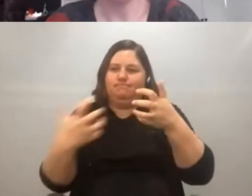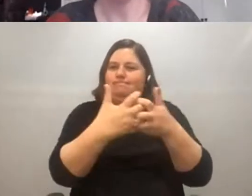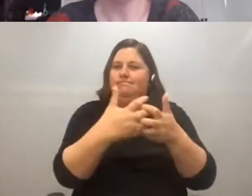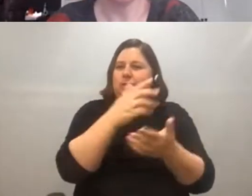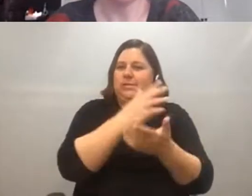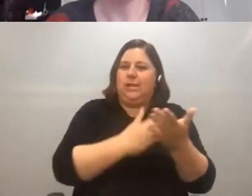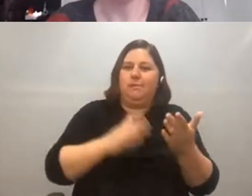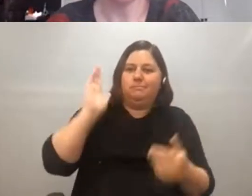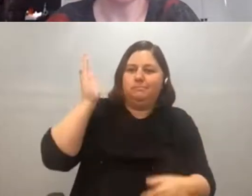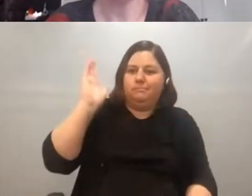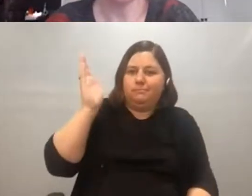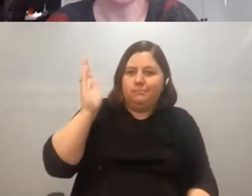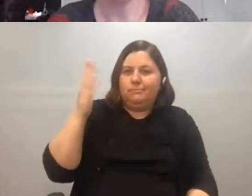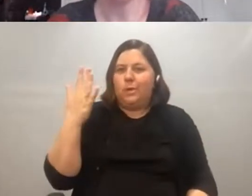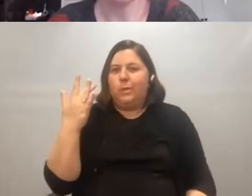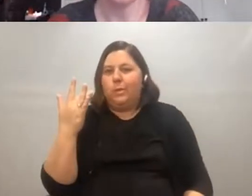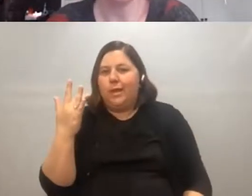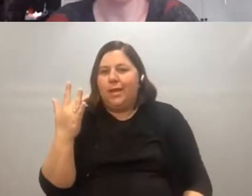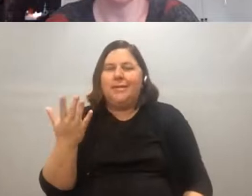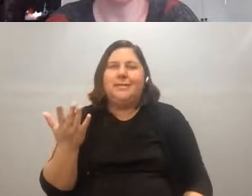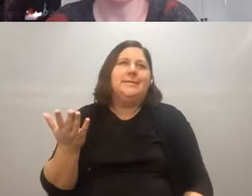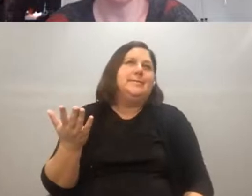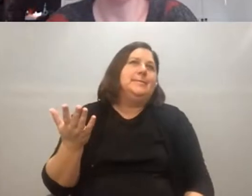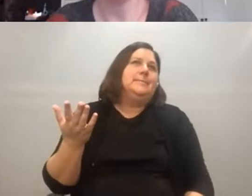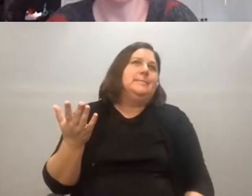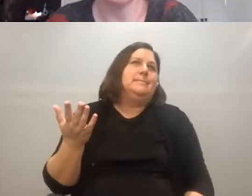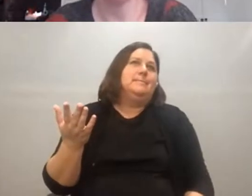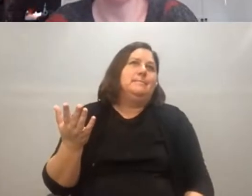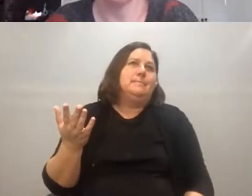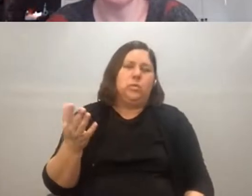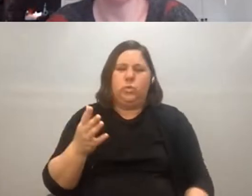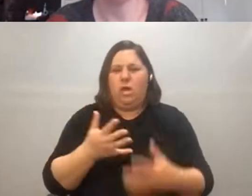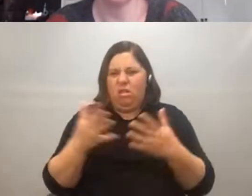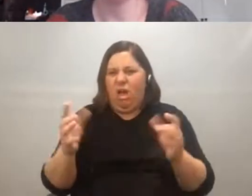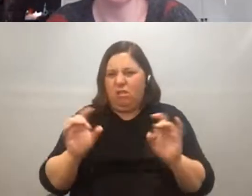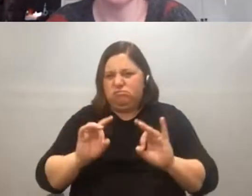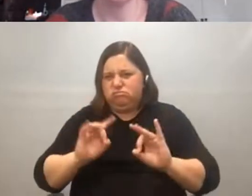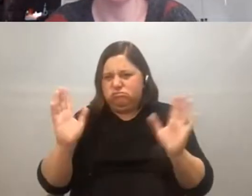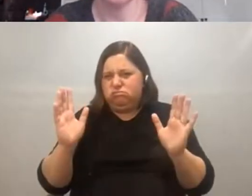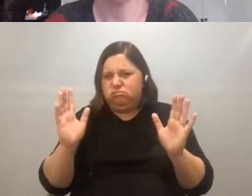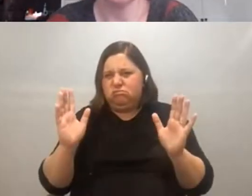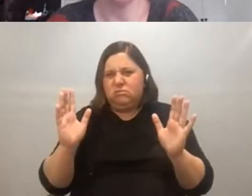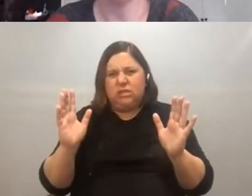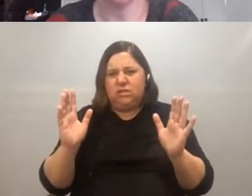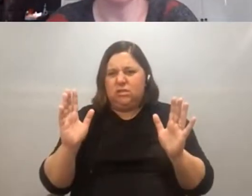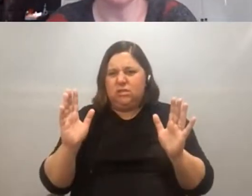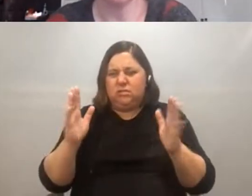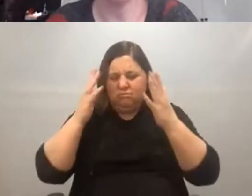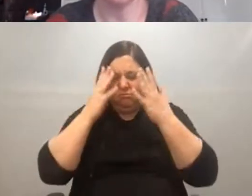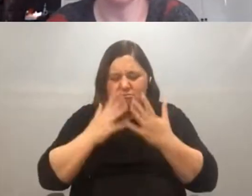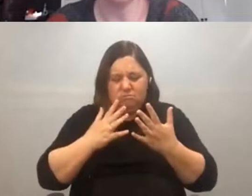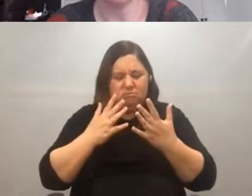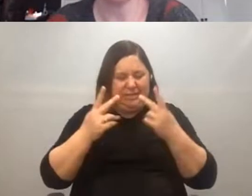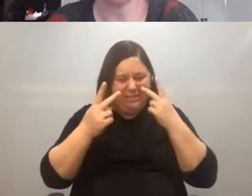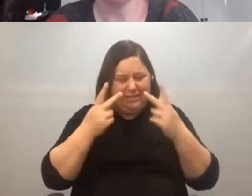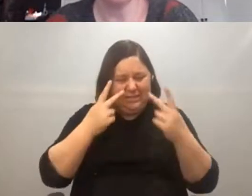because there is certainly a lot of tragedy that we see on the street every day and at the same